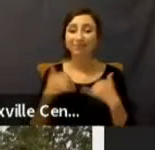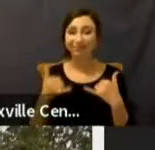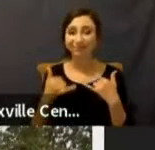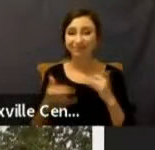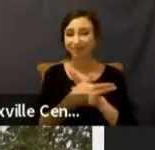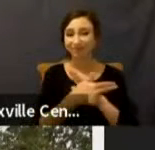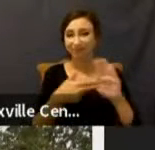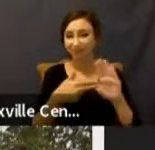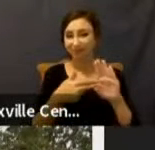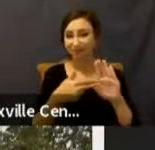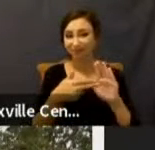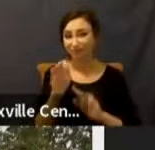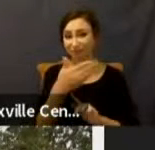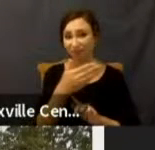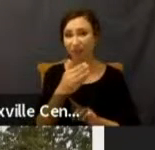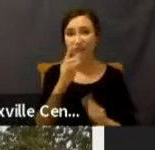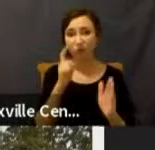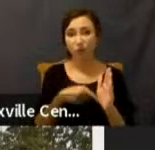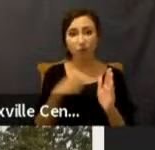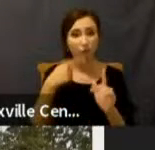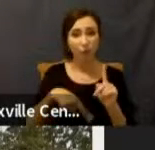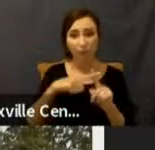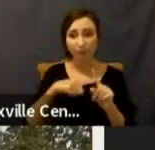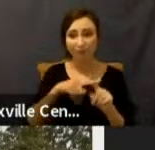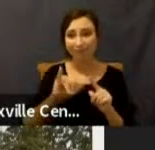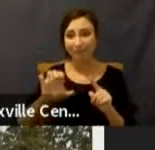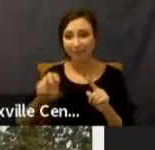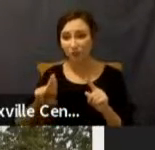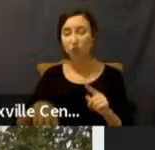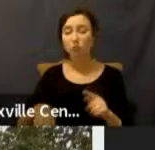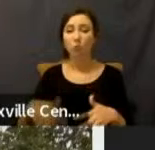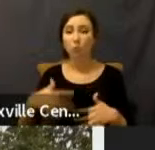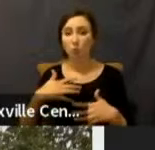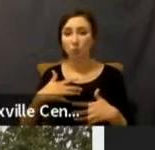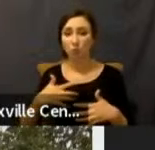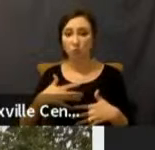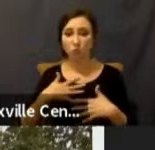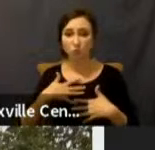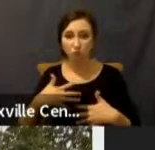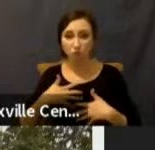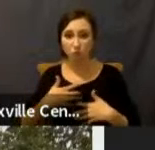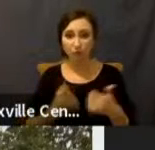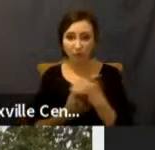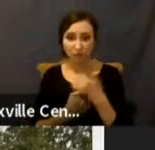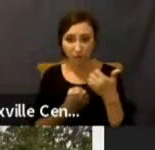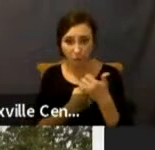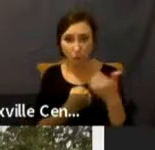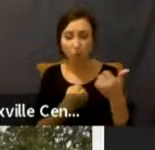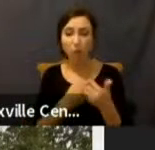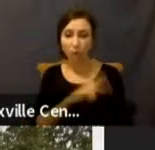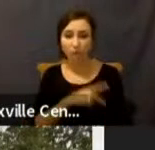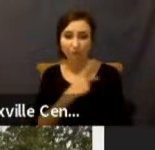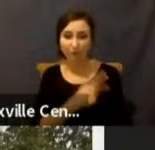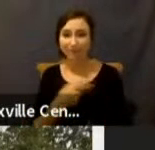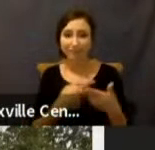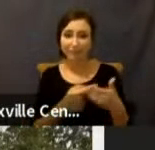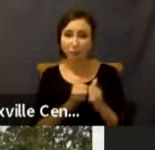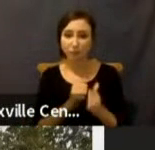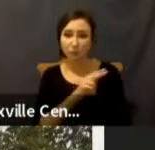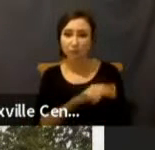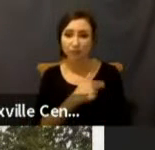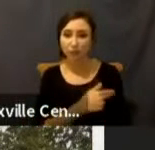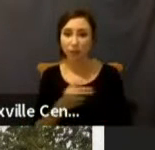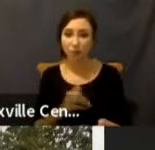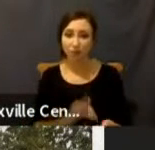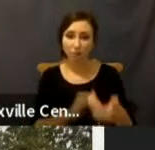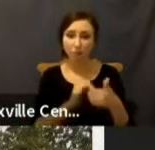were noted for positive inpatients, ICU patients, and ventilated patients. After speaking with our hospital partners, they have recommended that this